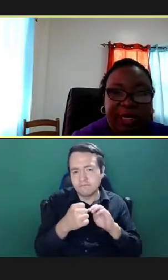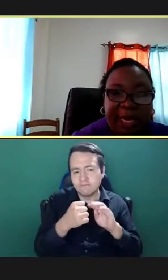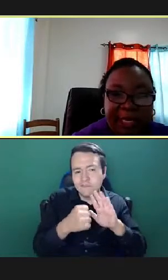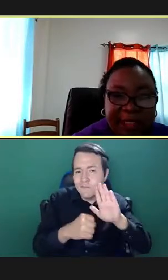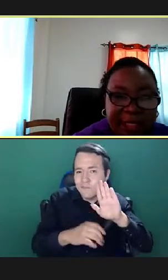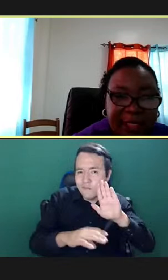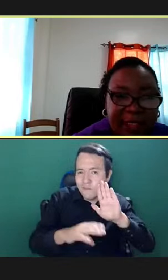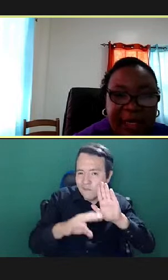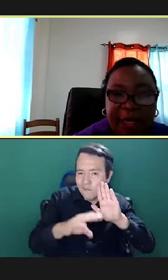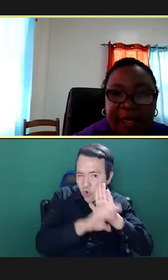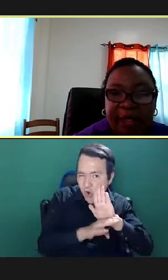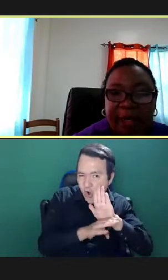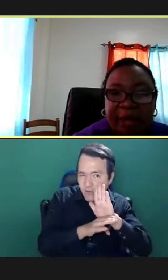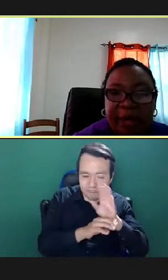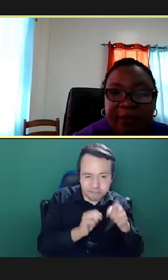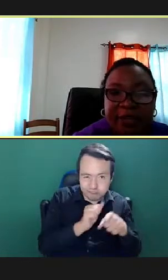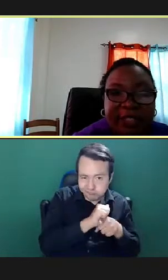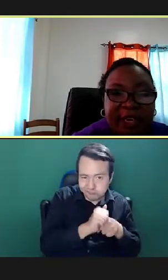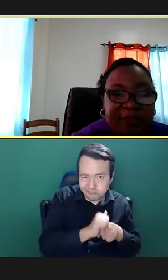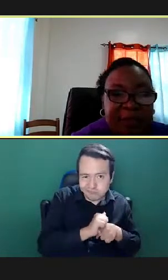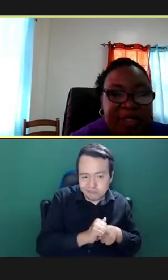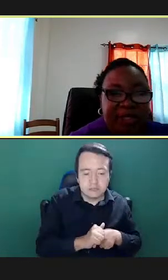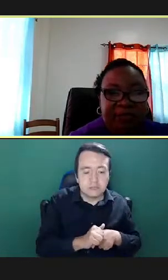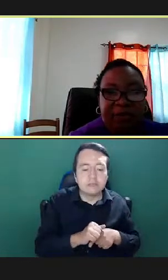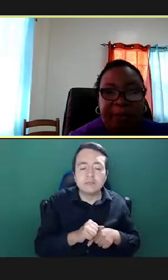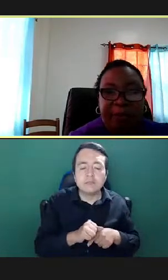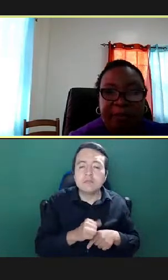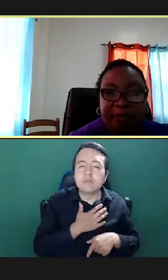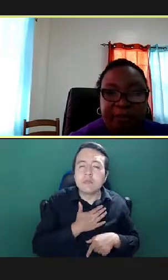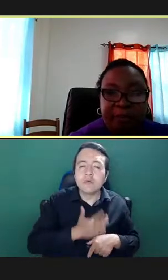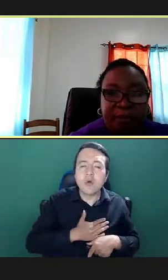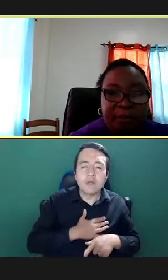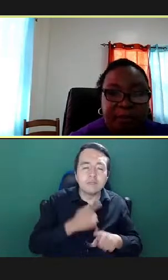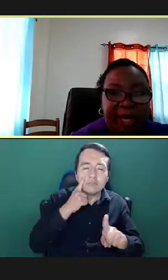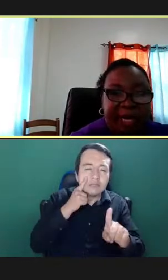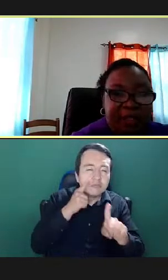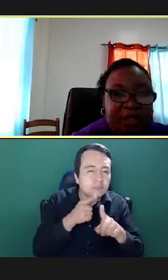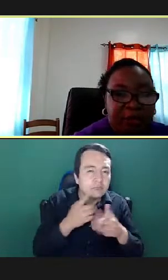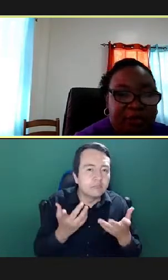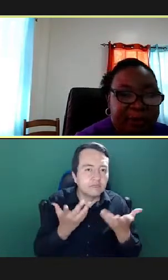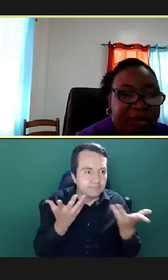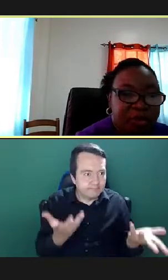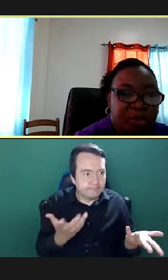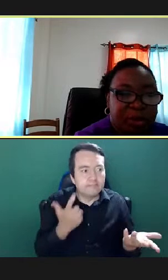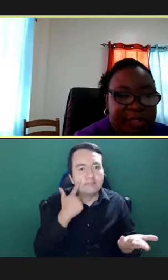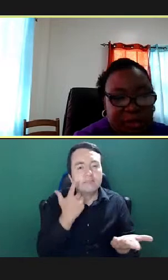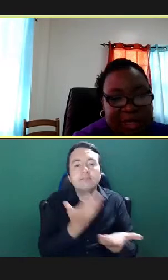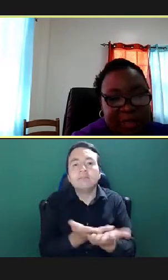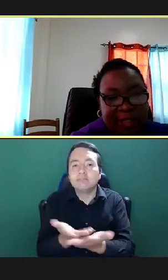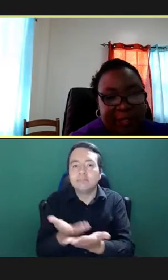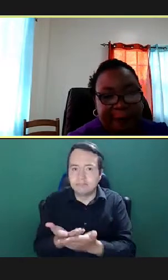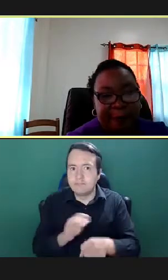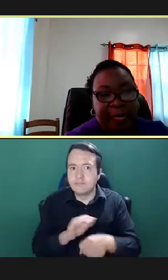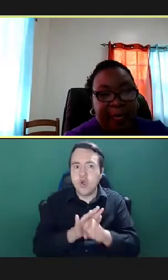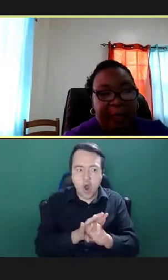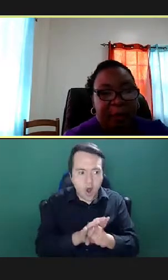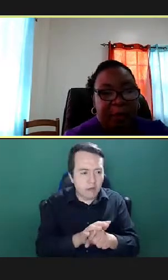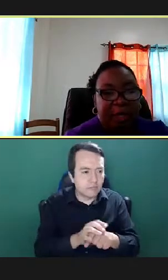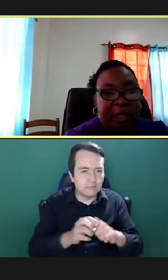with COVID-19. It aired for 7 months from May to November